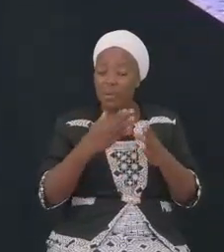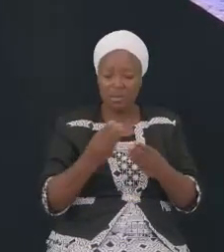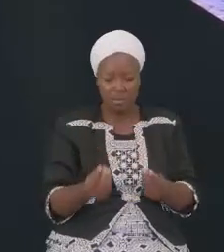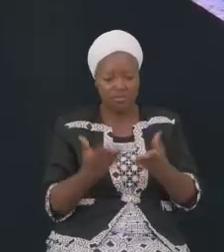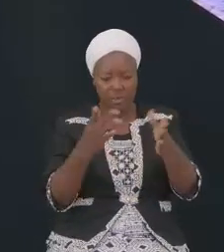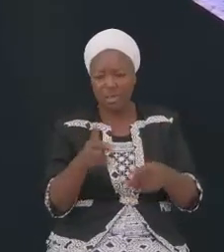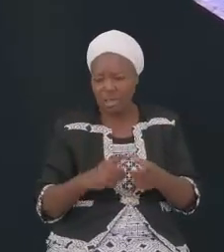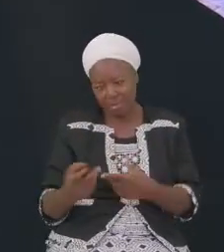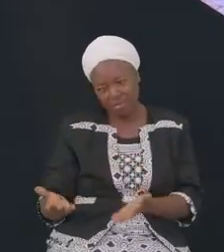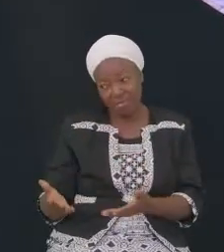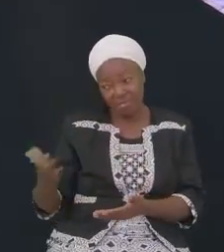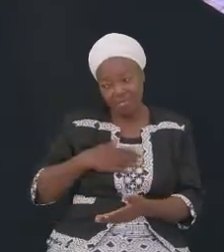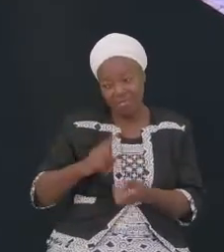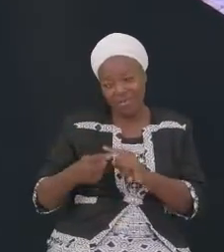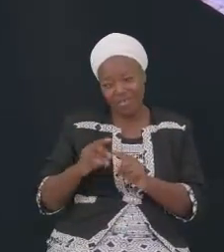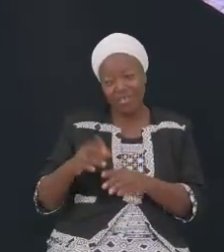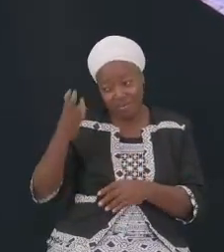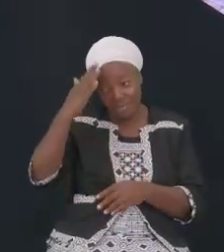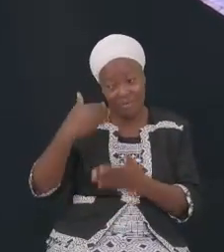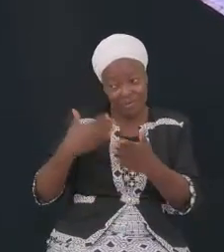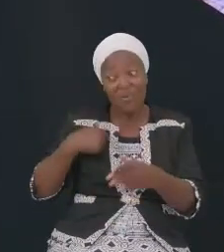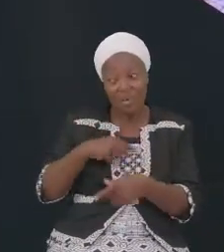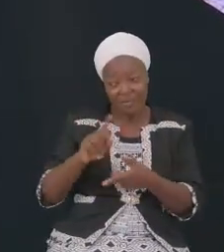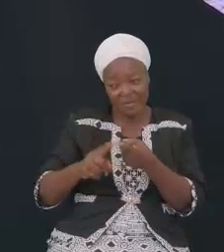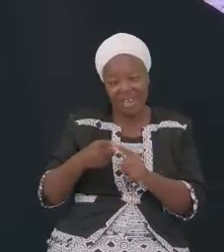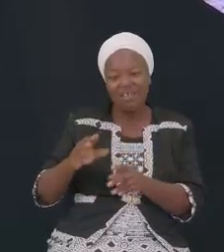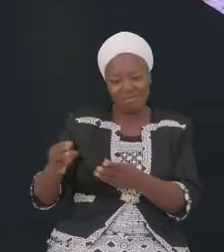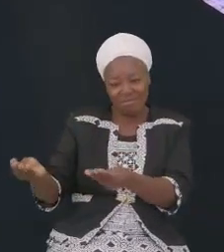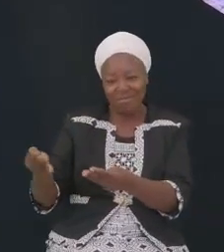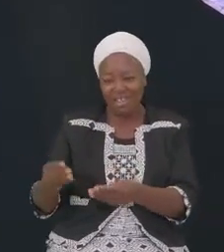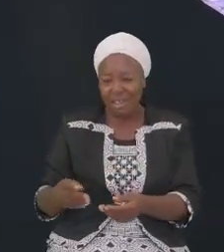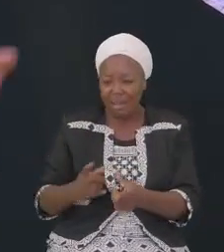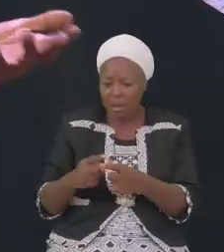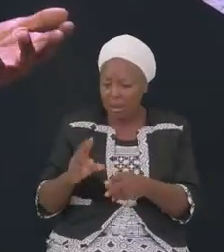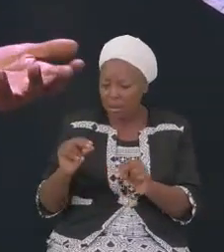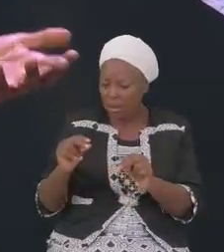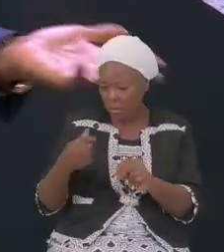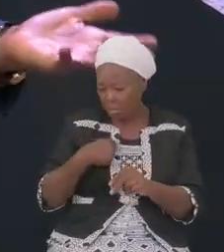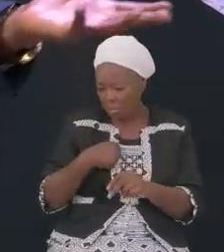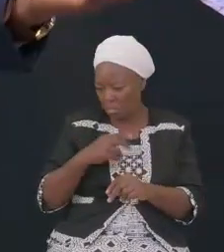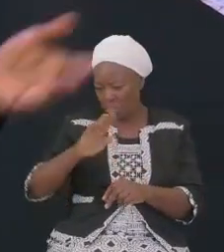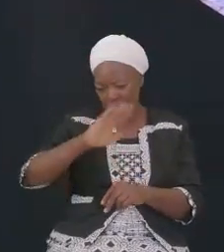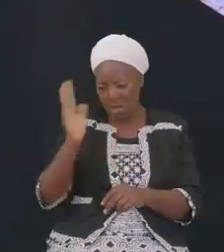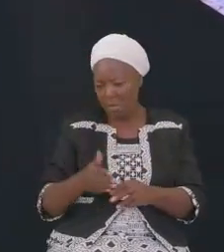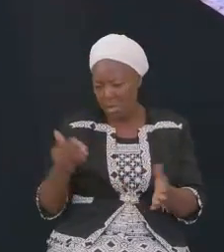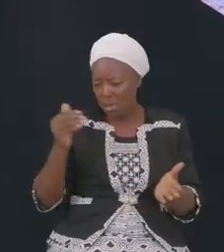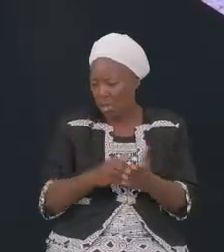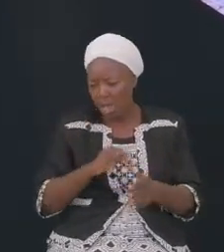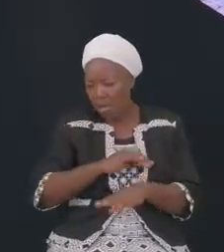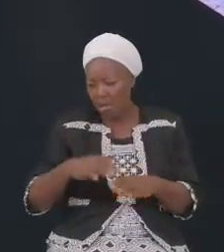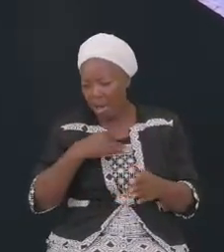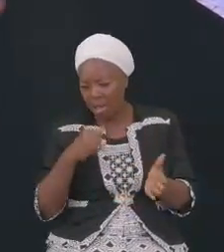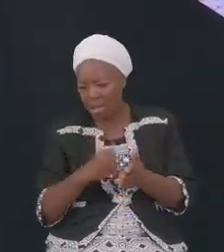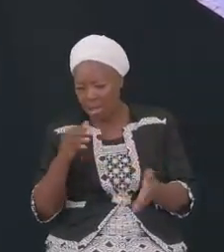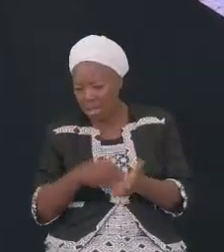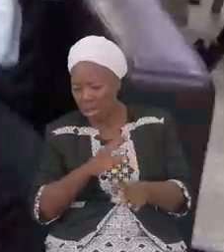about this? I'm not really interested in that anymore." What do you mean? You see, you craved for this, and